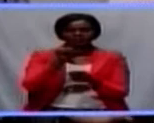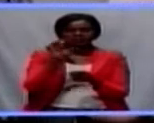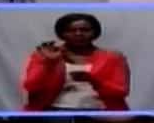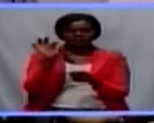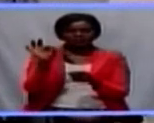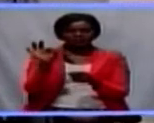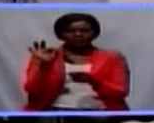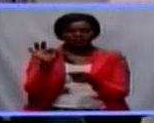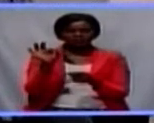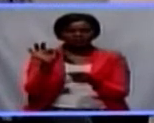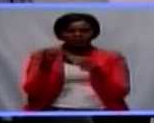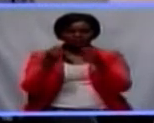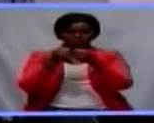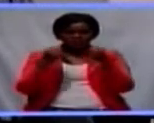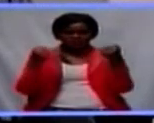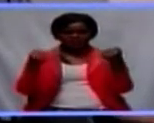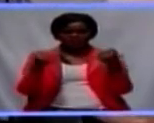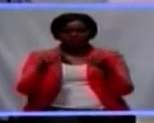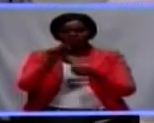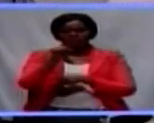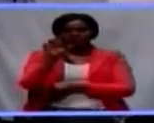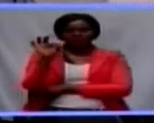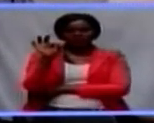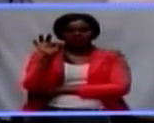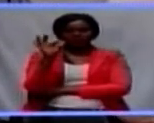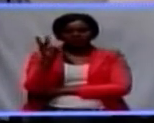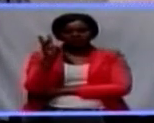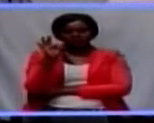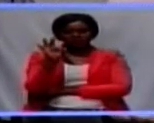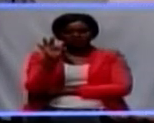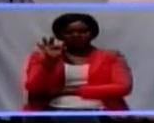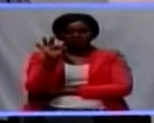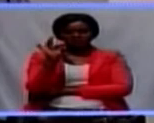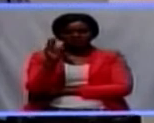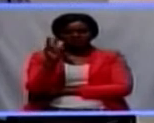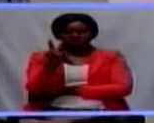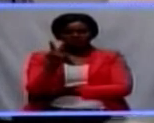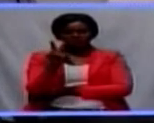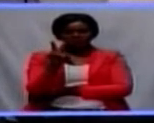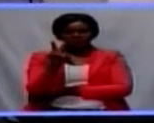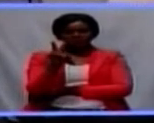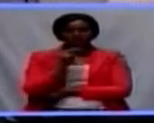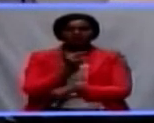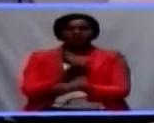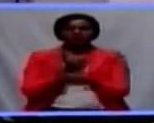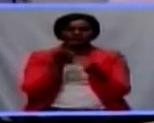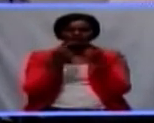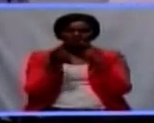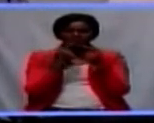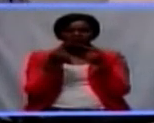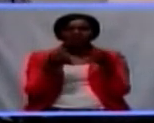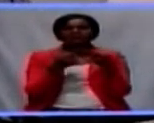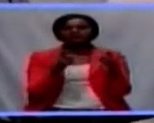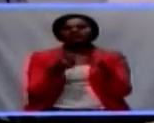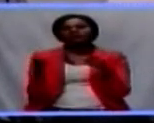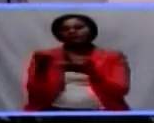read newspapers of 1969, 72, those famous speeches, we were talking about diversifying our economy